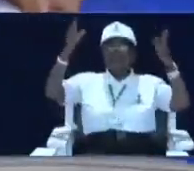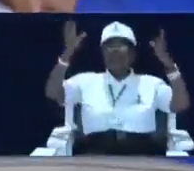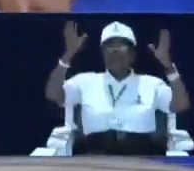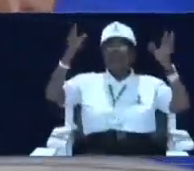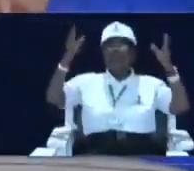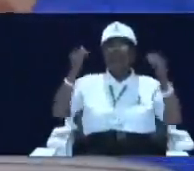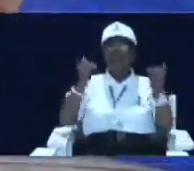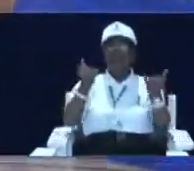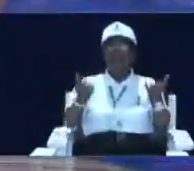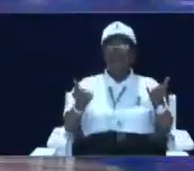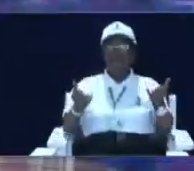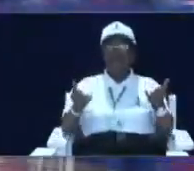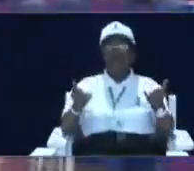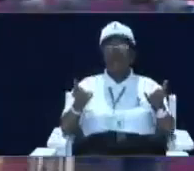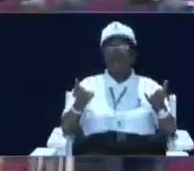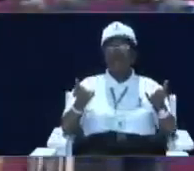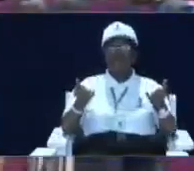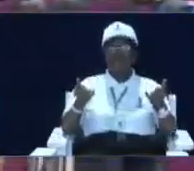Now,